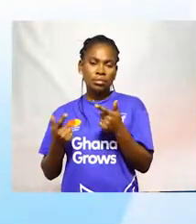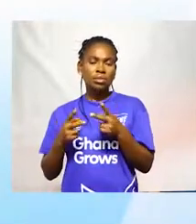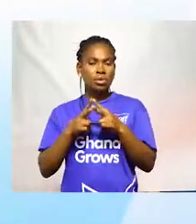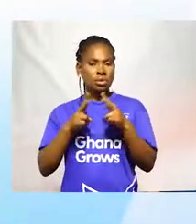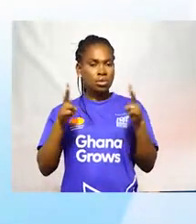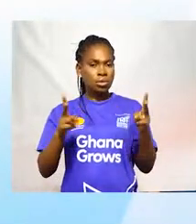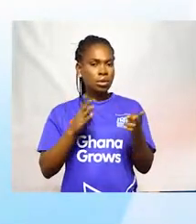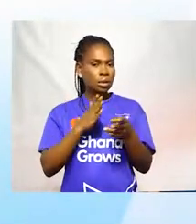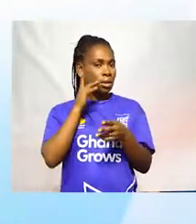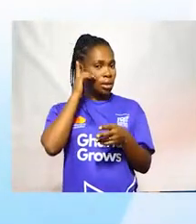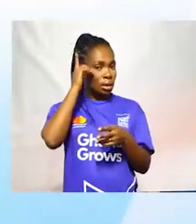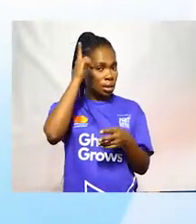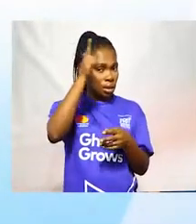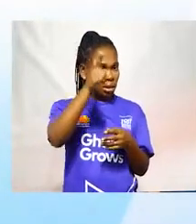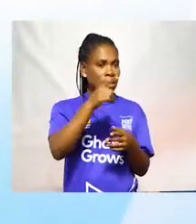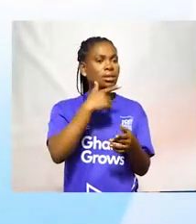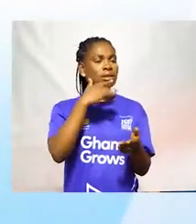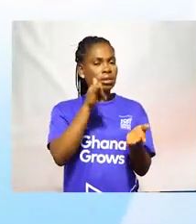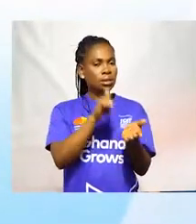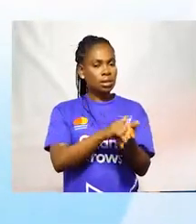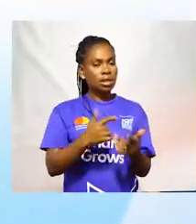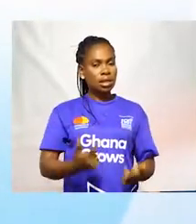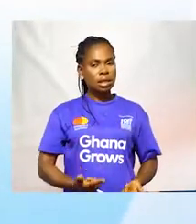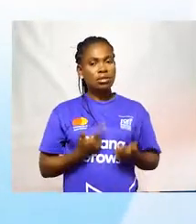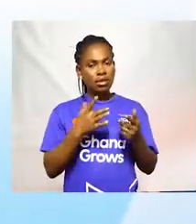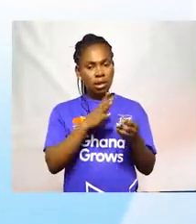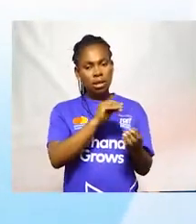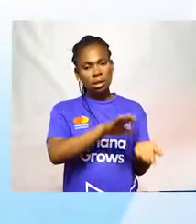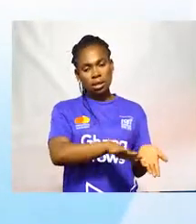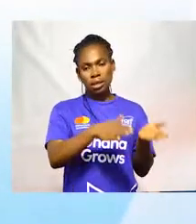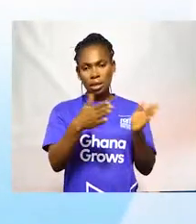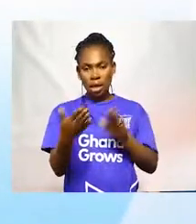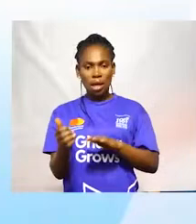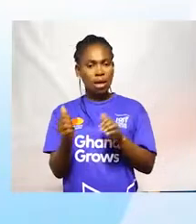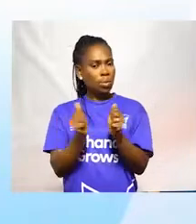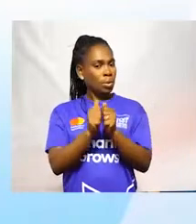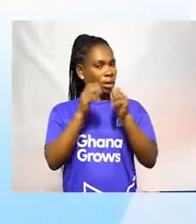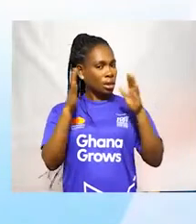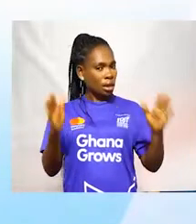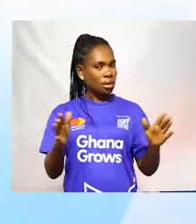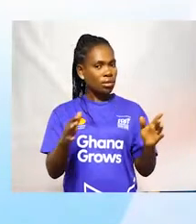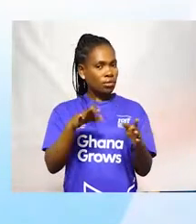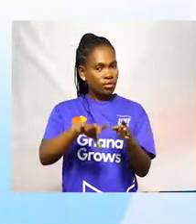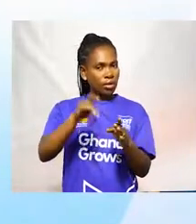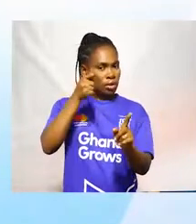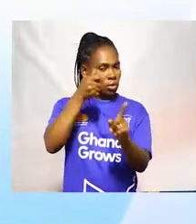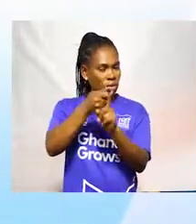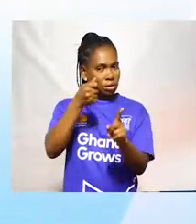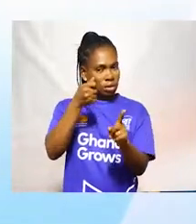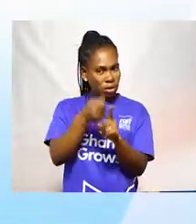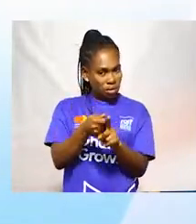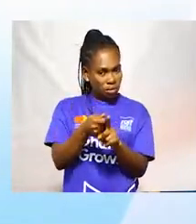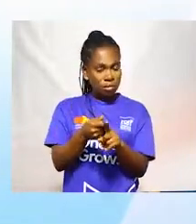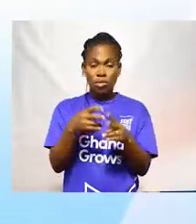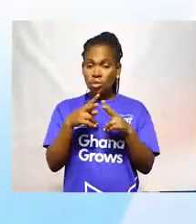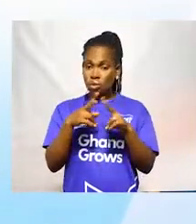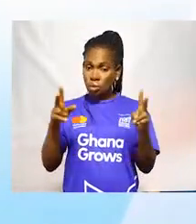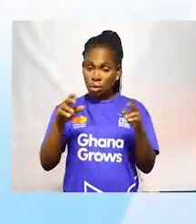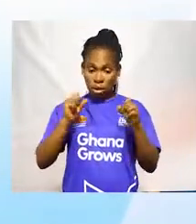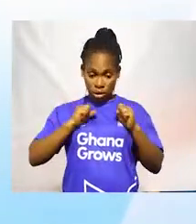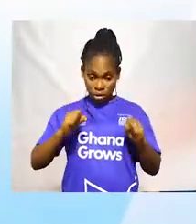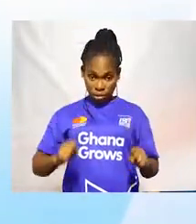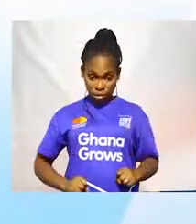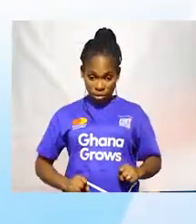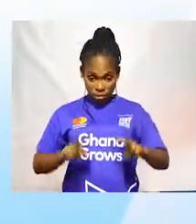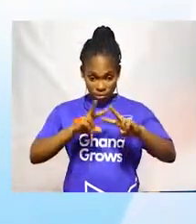world-class photographer. She lived and died without finding herself. To help us explore this subject, I have a